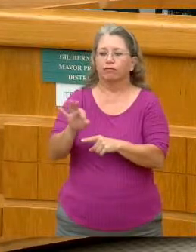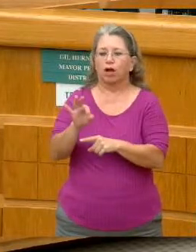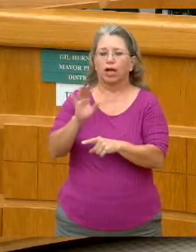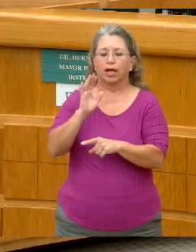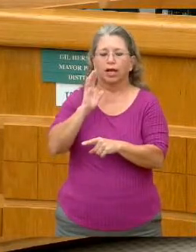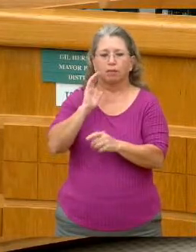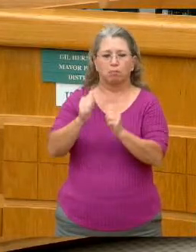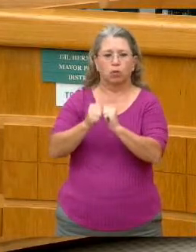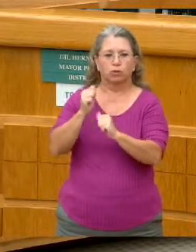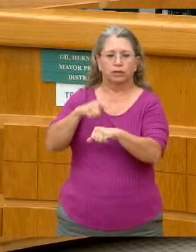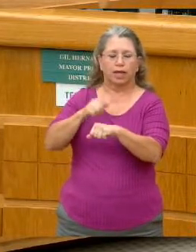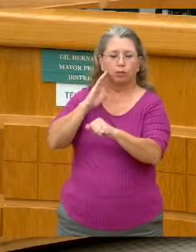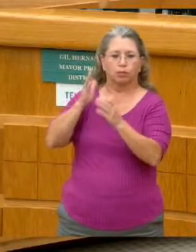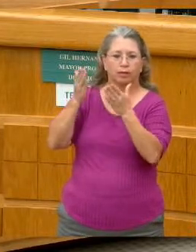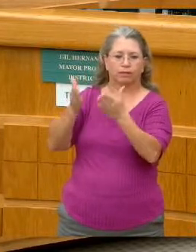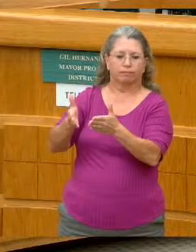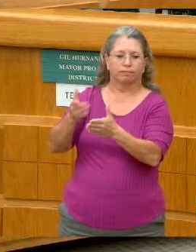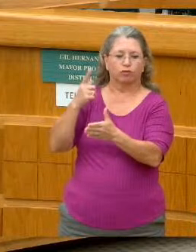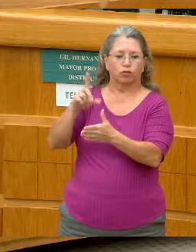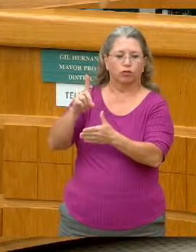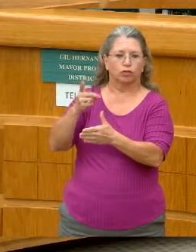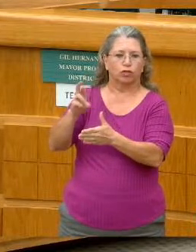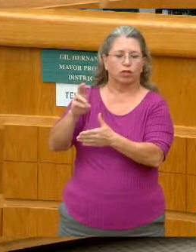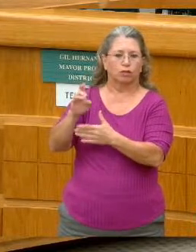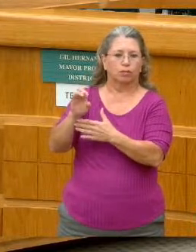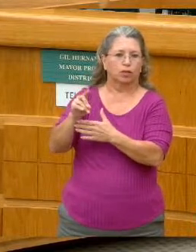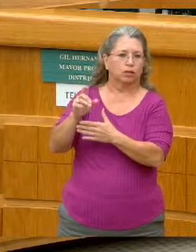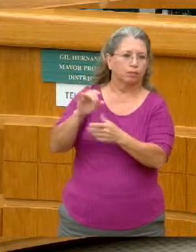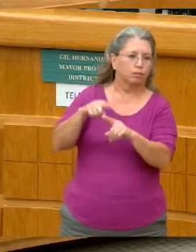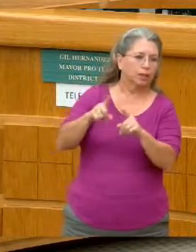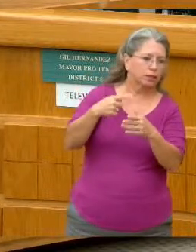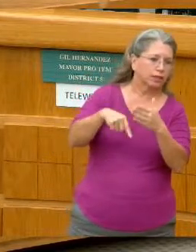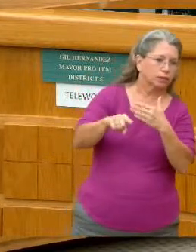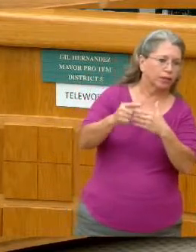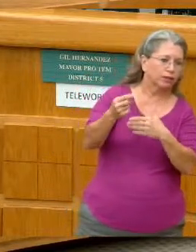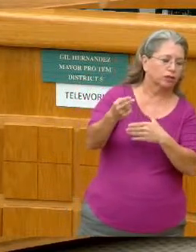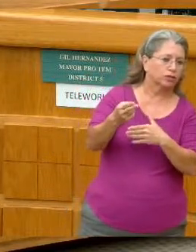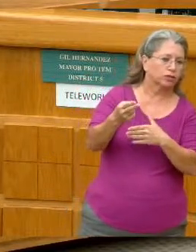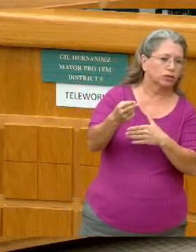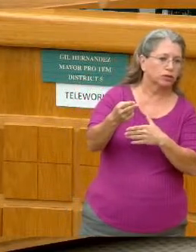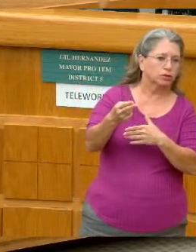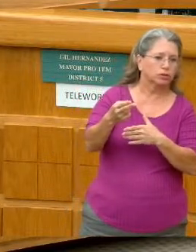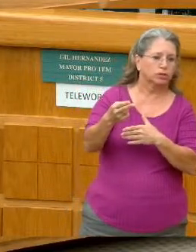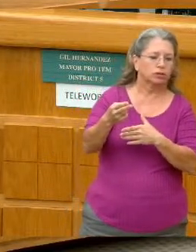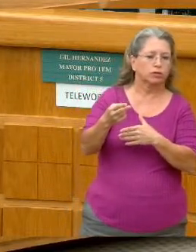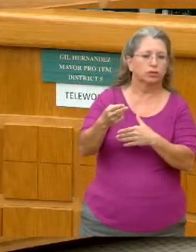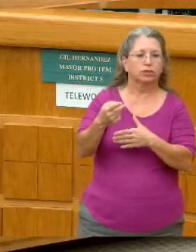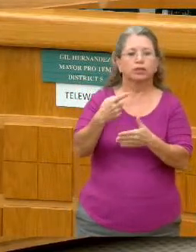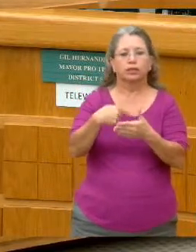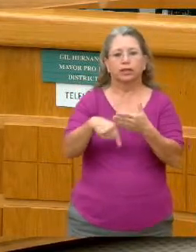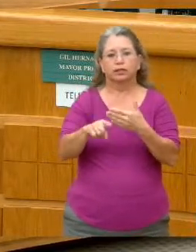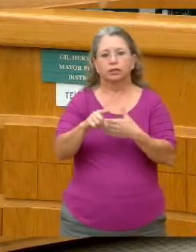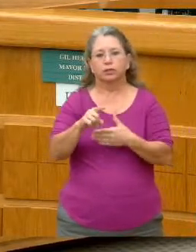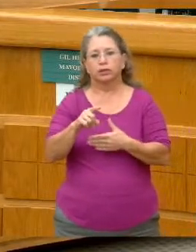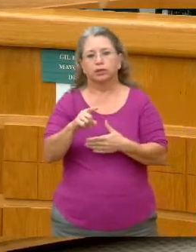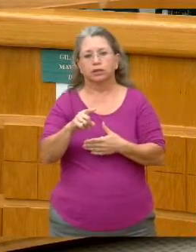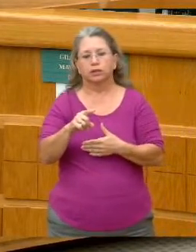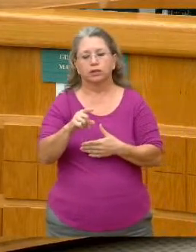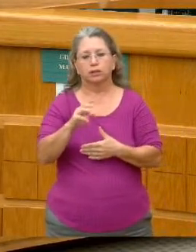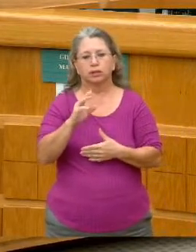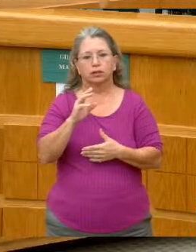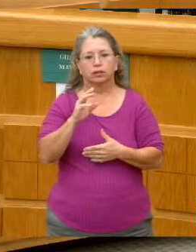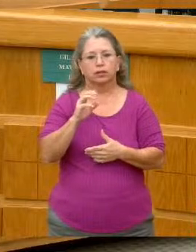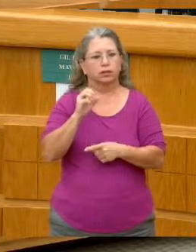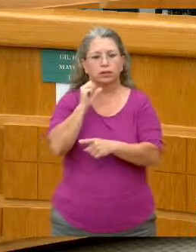Dr. Bird. But this week coming up, Dr. Bird, it's Thursday. Okay, so this week coming up, next week coming up, it's going to